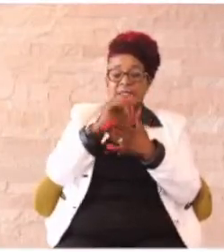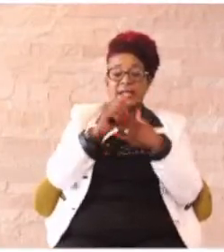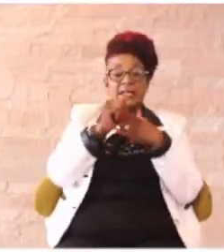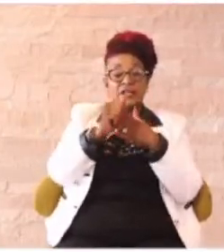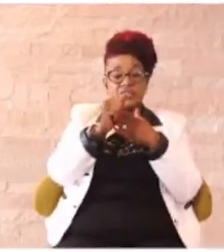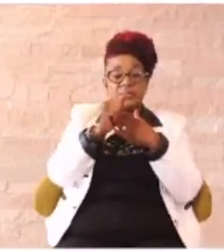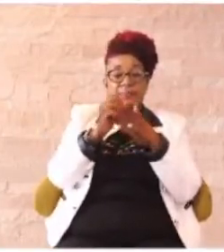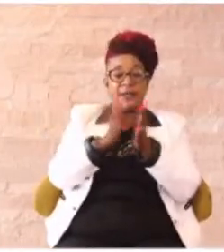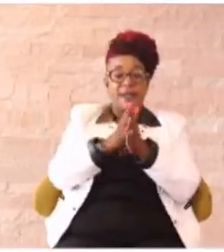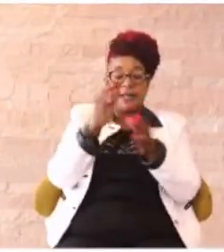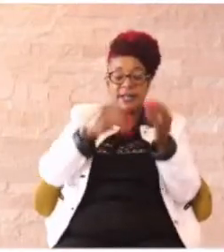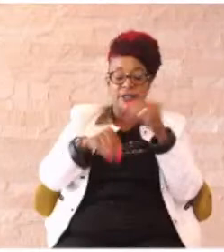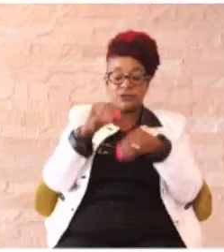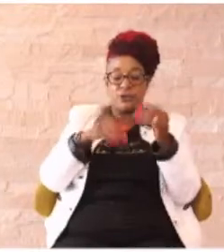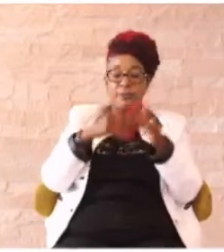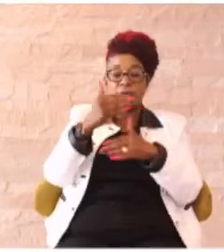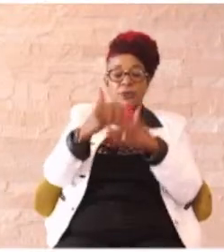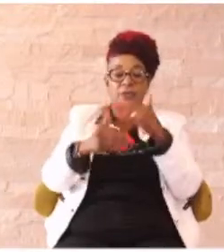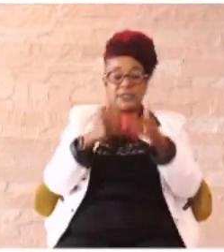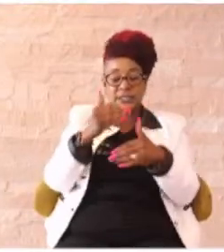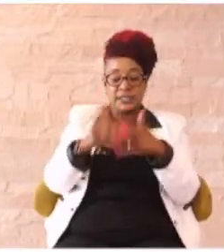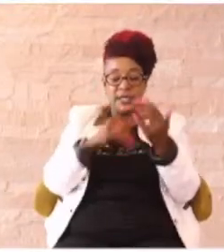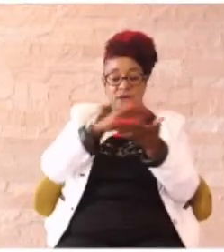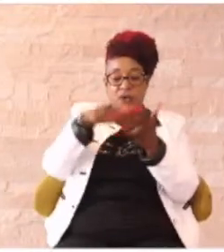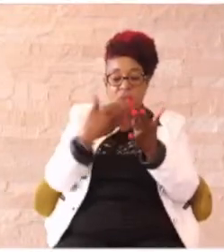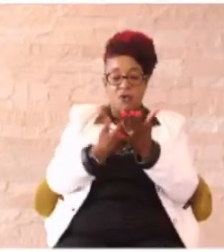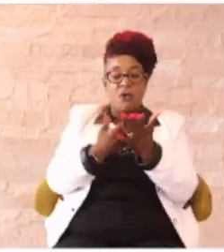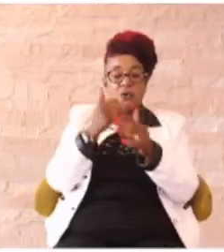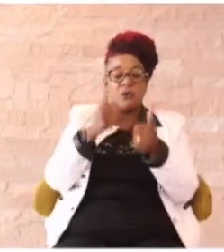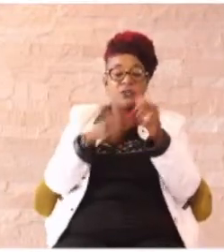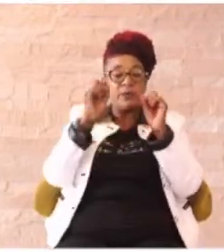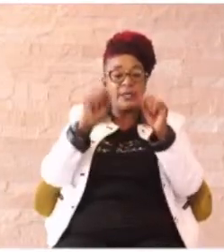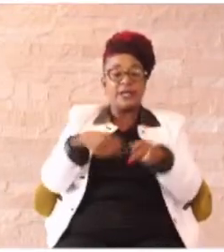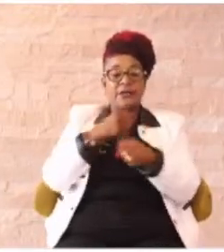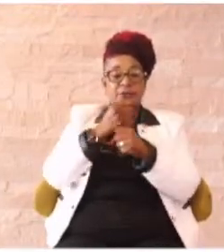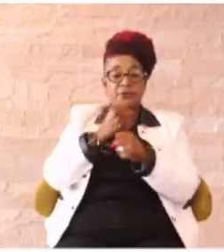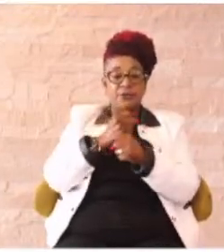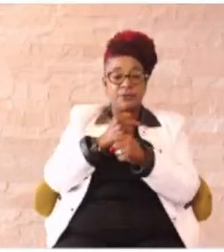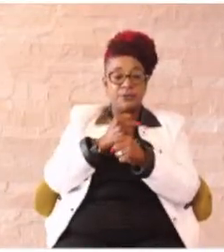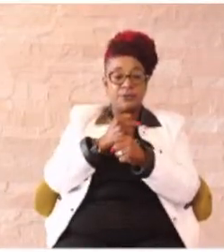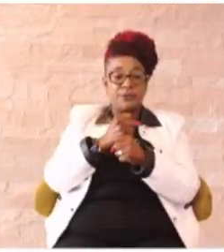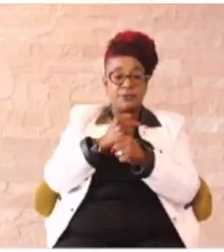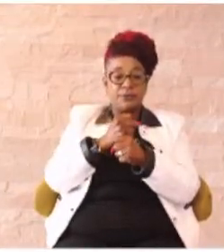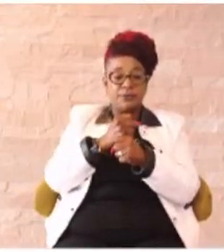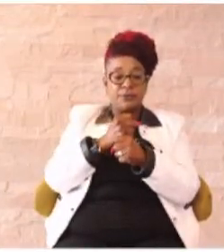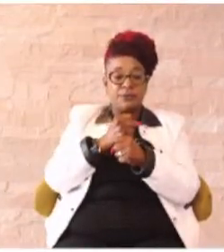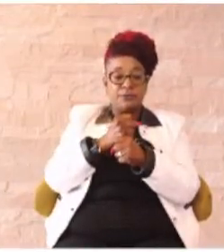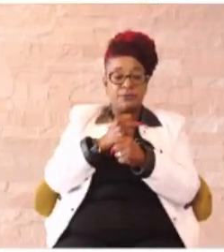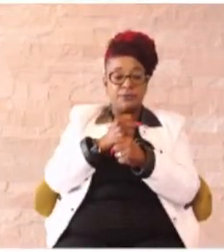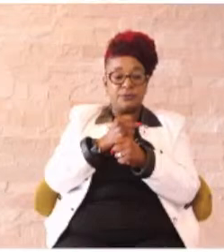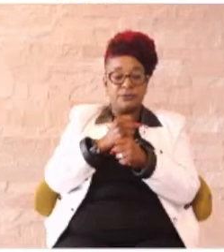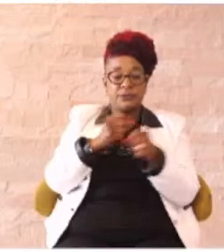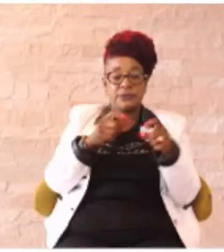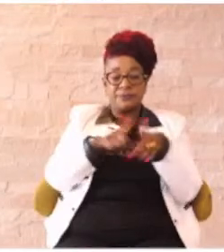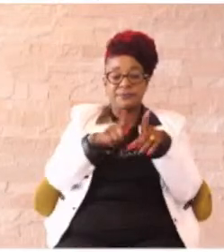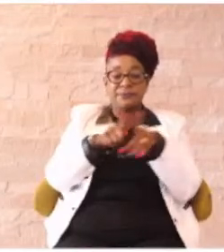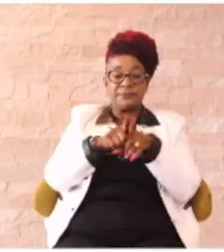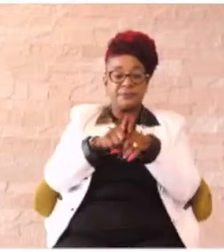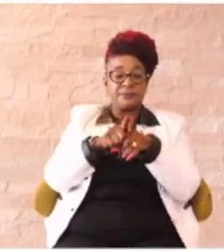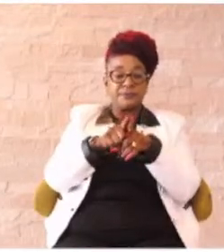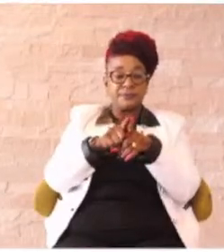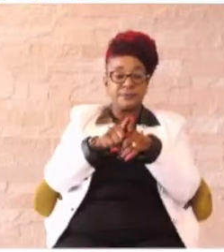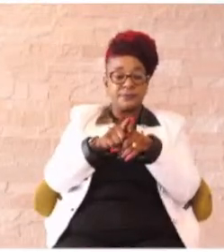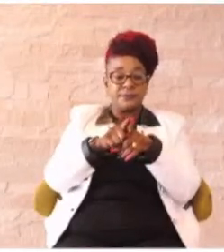and election process in all the 3 countries, what it looks like. I learned lots of things from